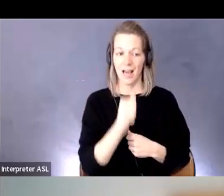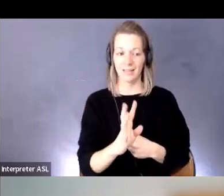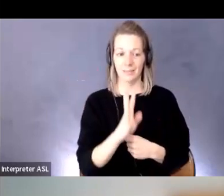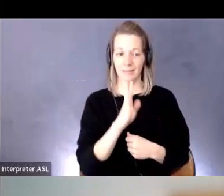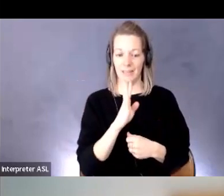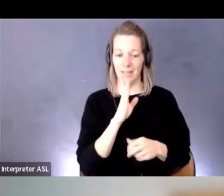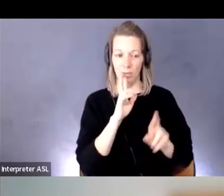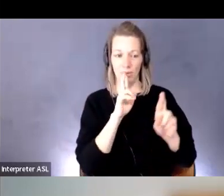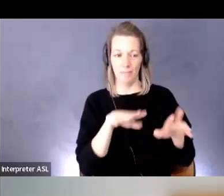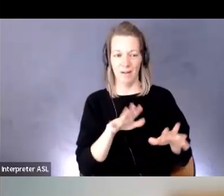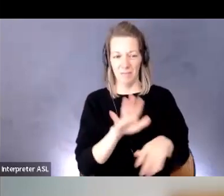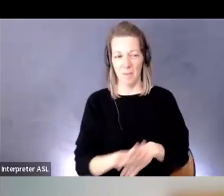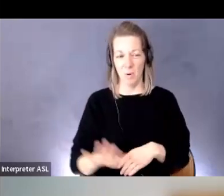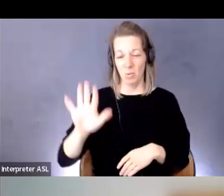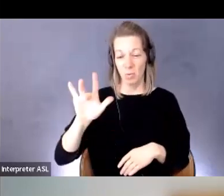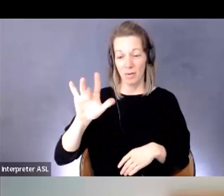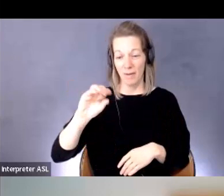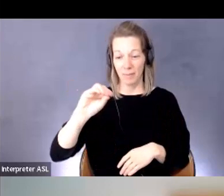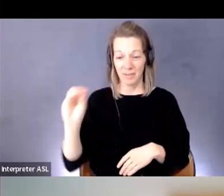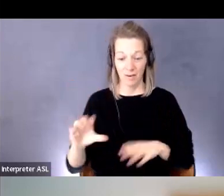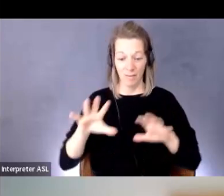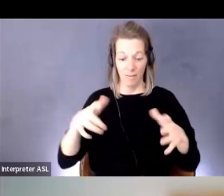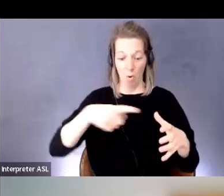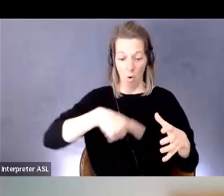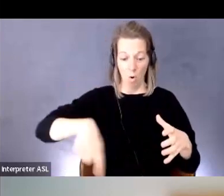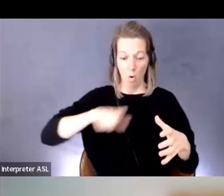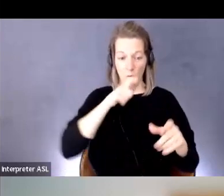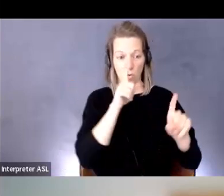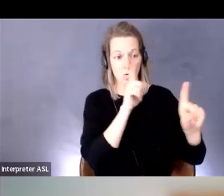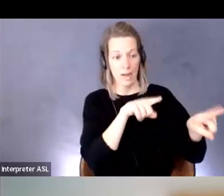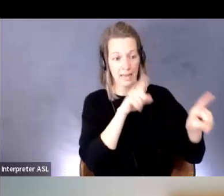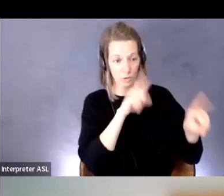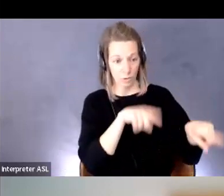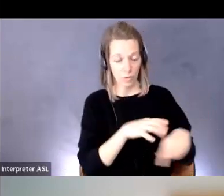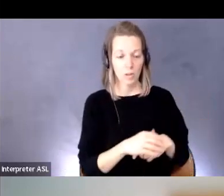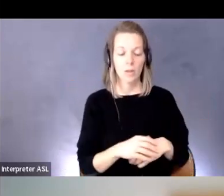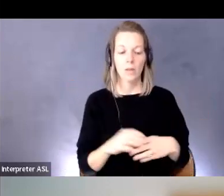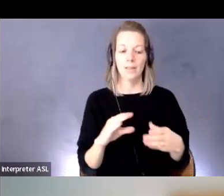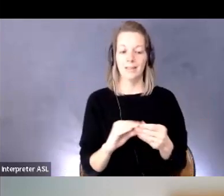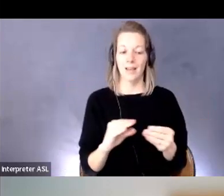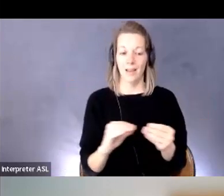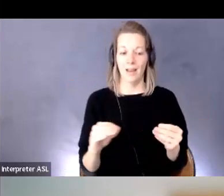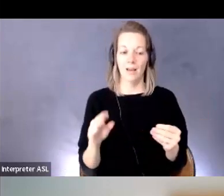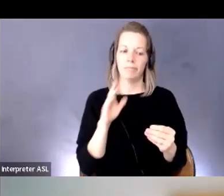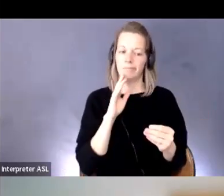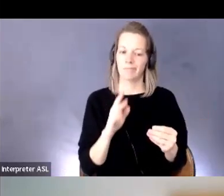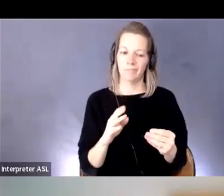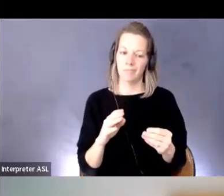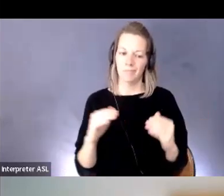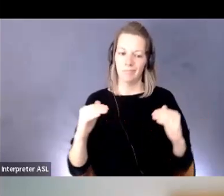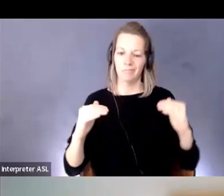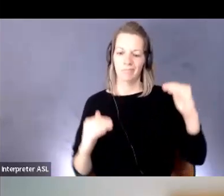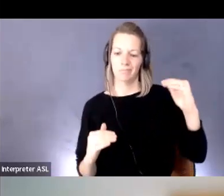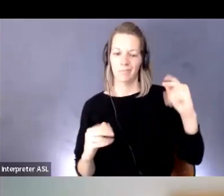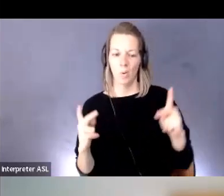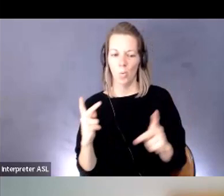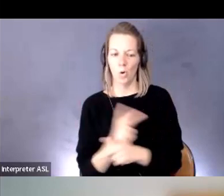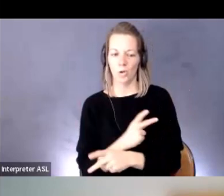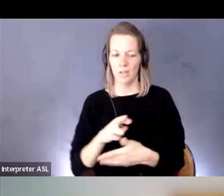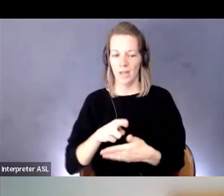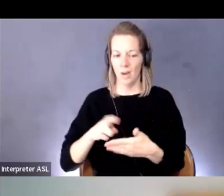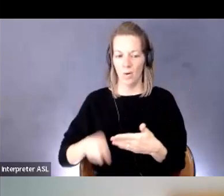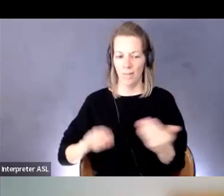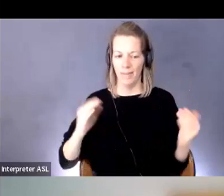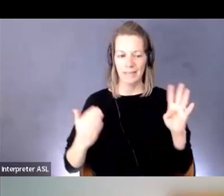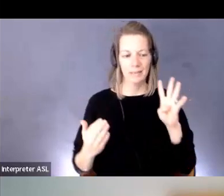who make up about a quarter of all respondents to the NCI-IDD, reported significantly worse outcomes than their speaking peers.